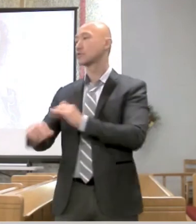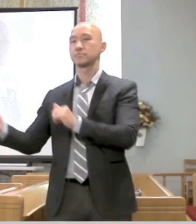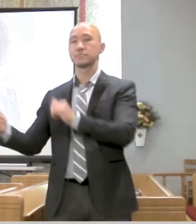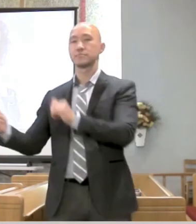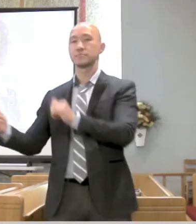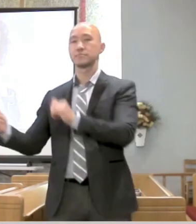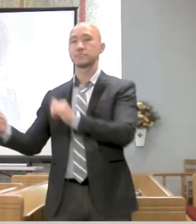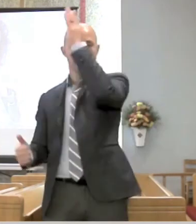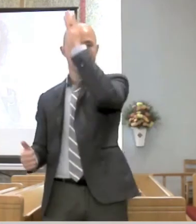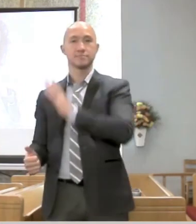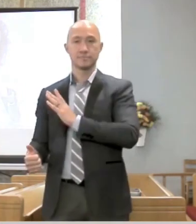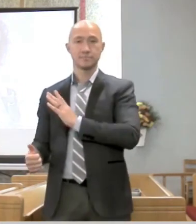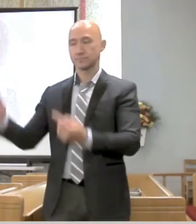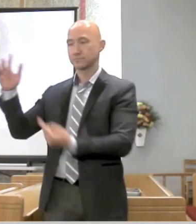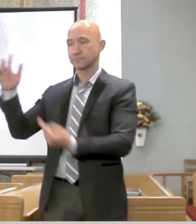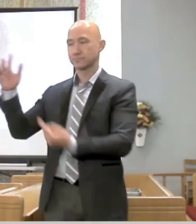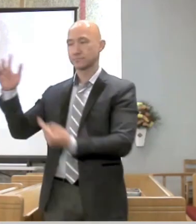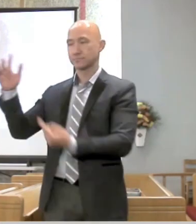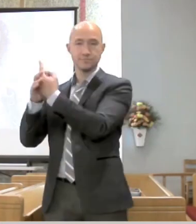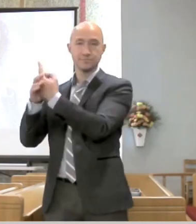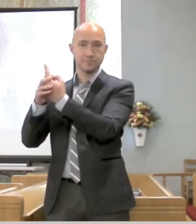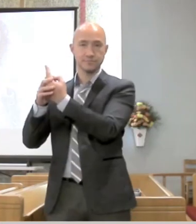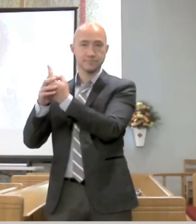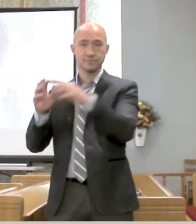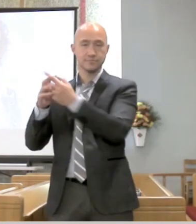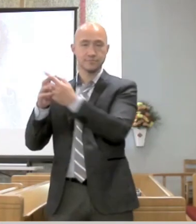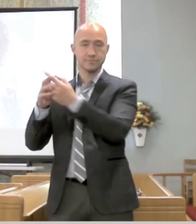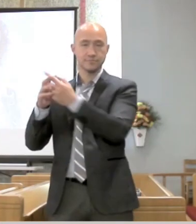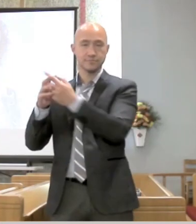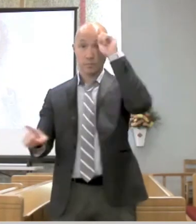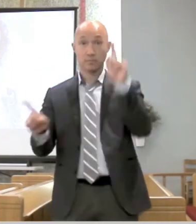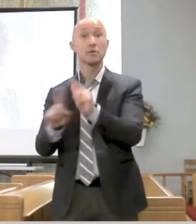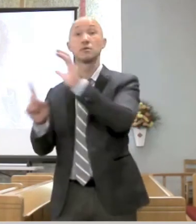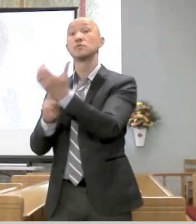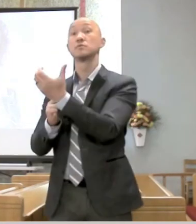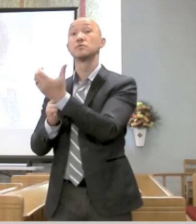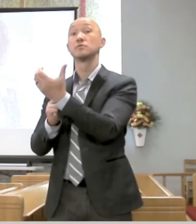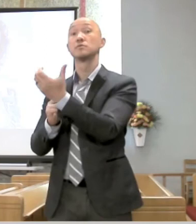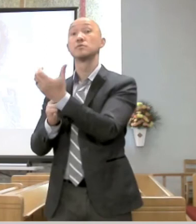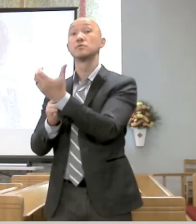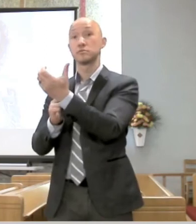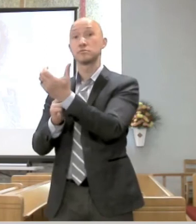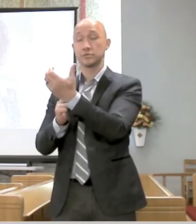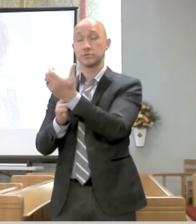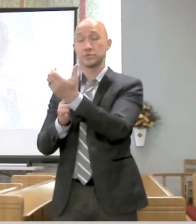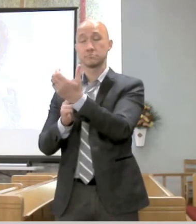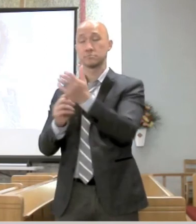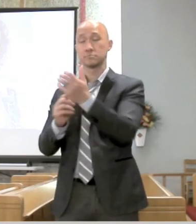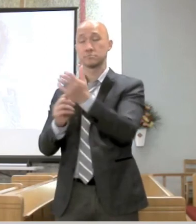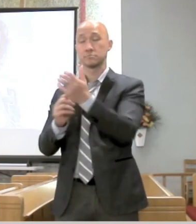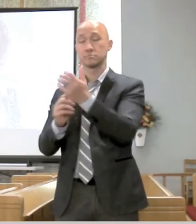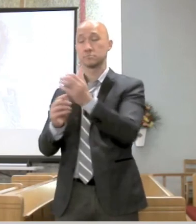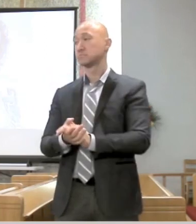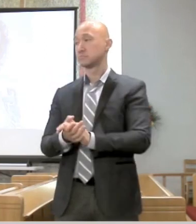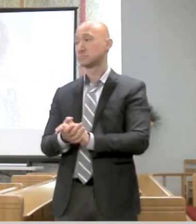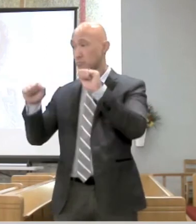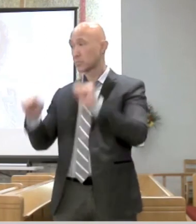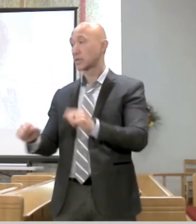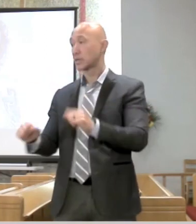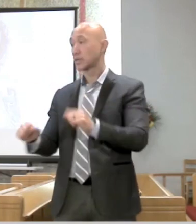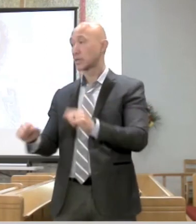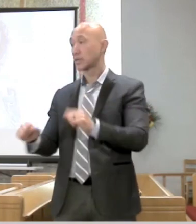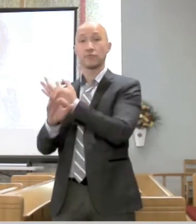was customary during the Passover to free a prisoner of the Jews.